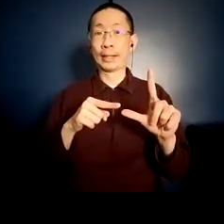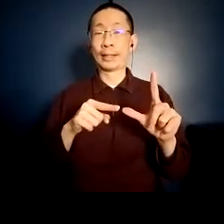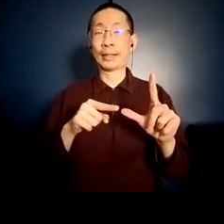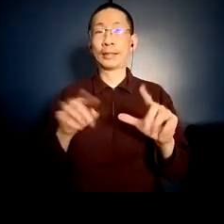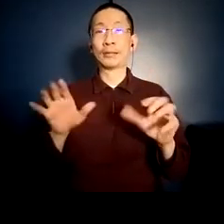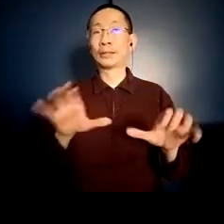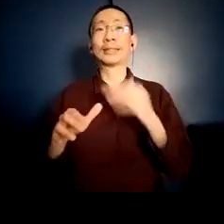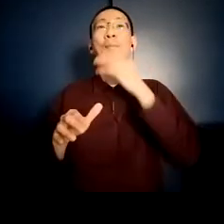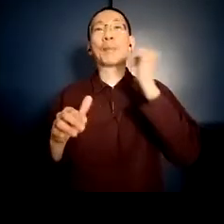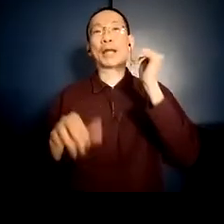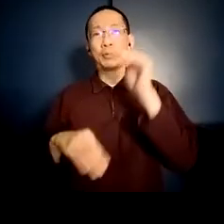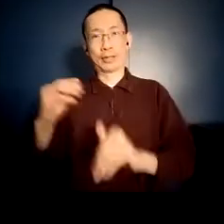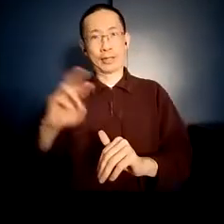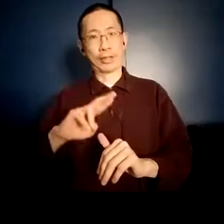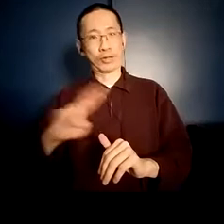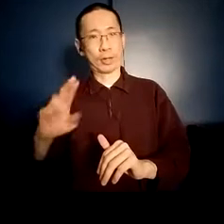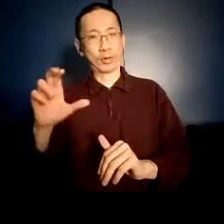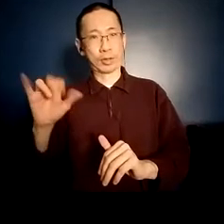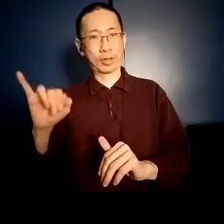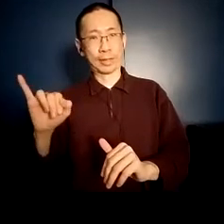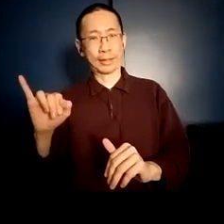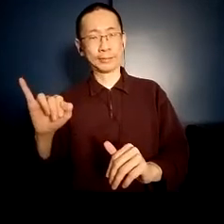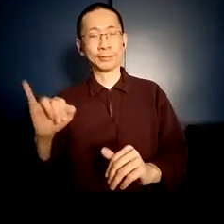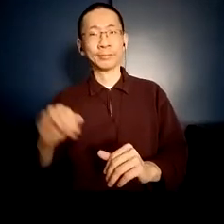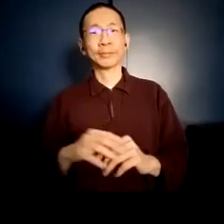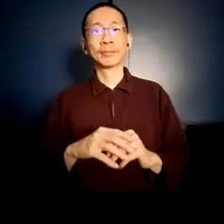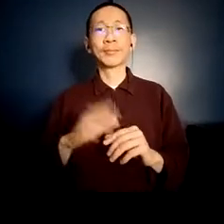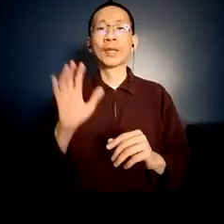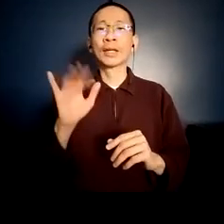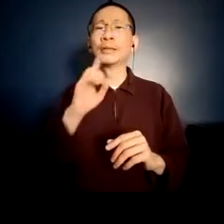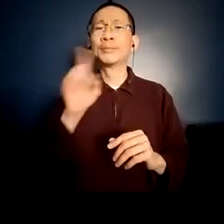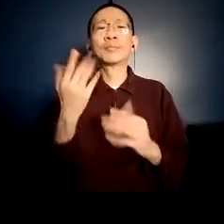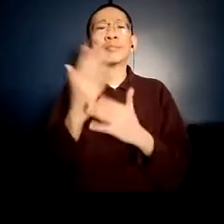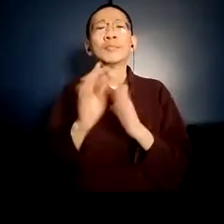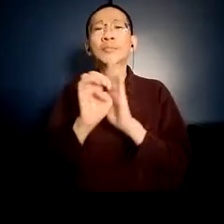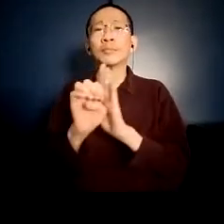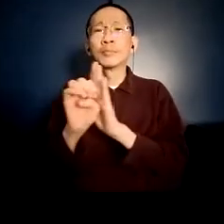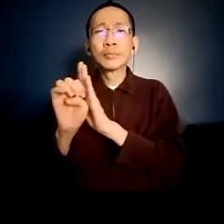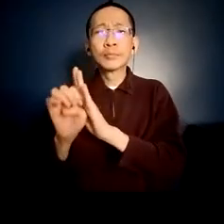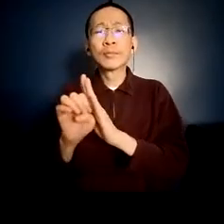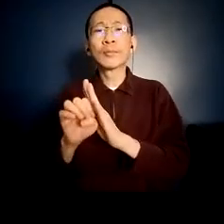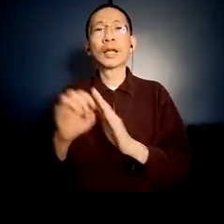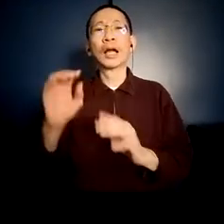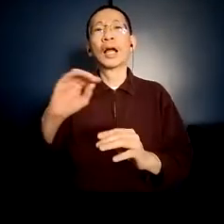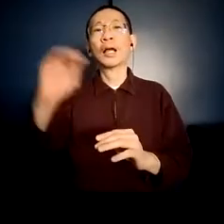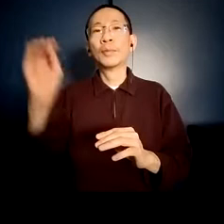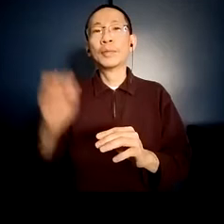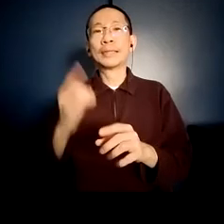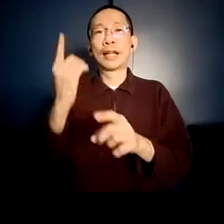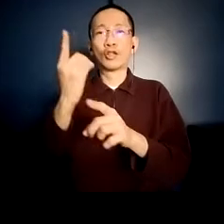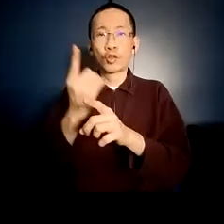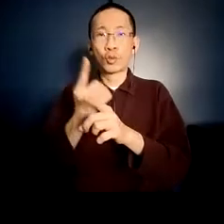outperforms my right cochlear implant. So these are just some examples of percent correct